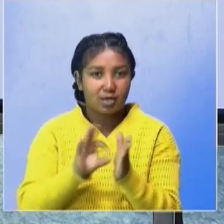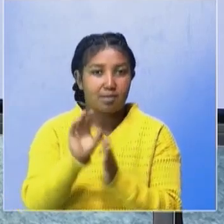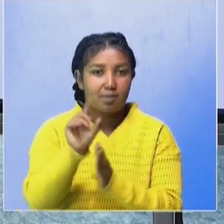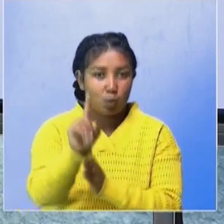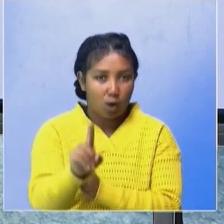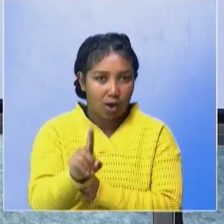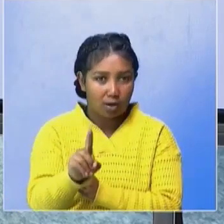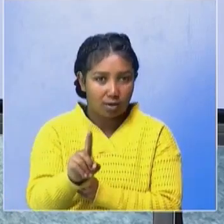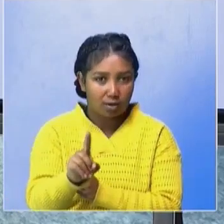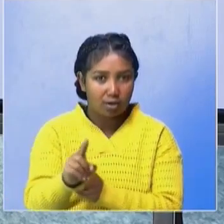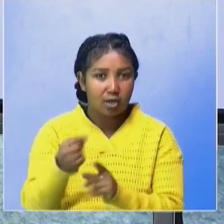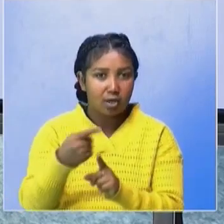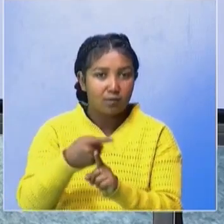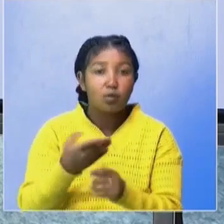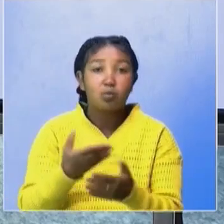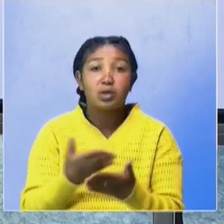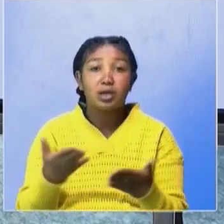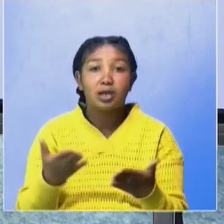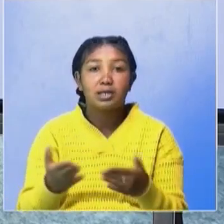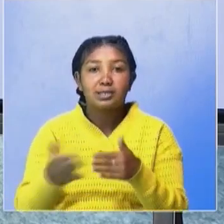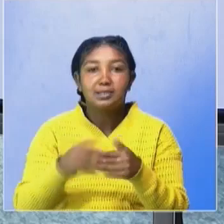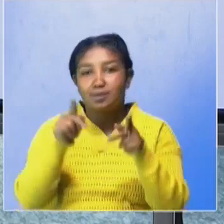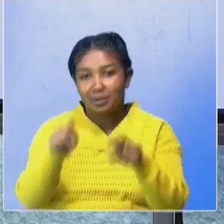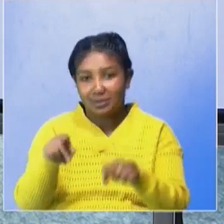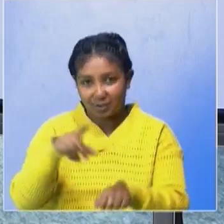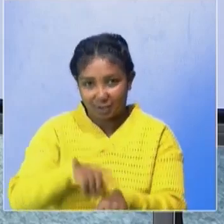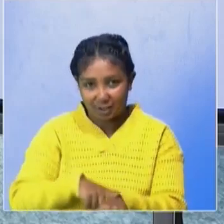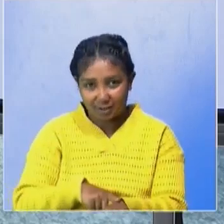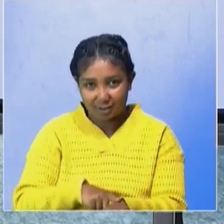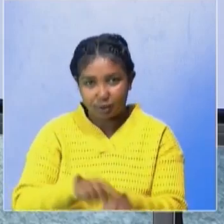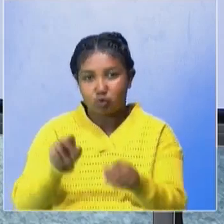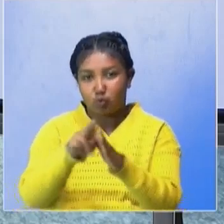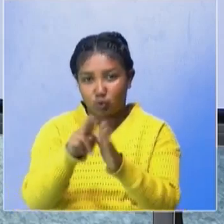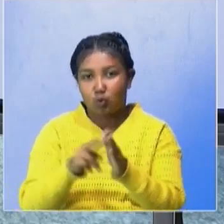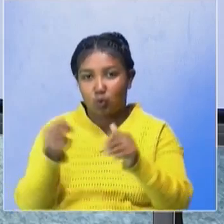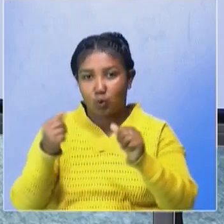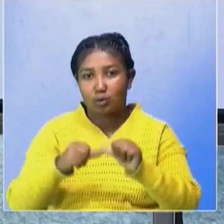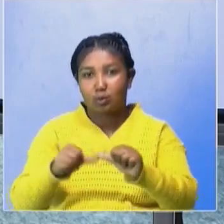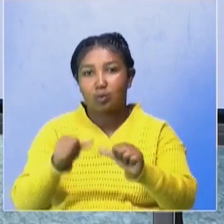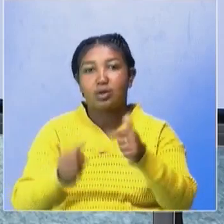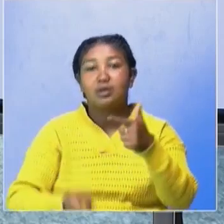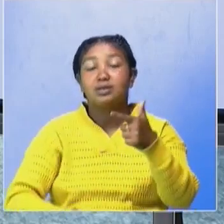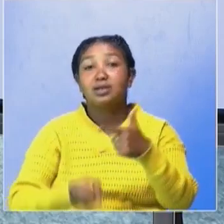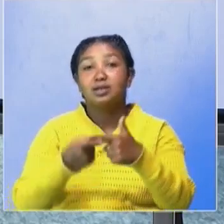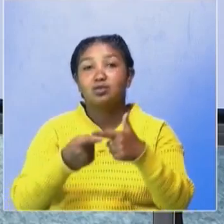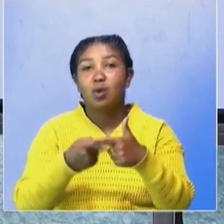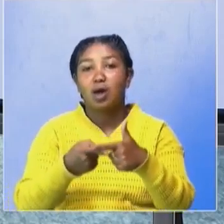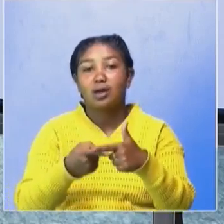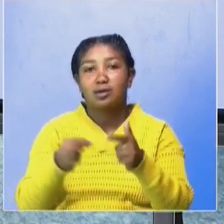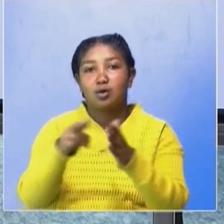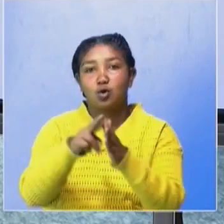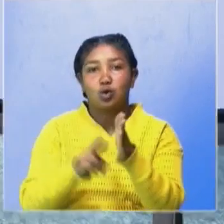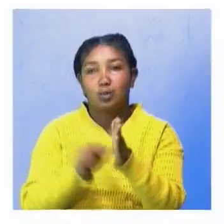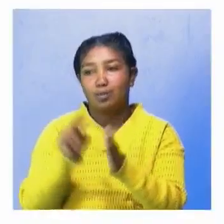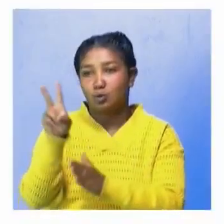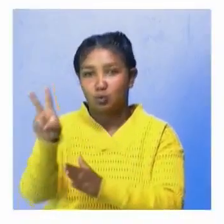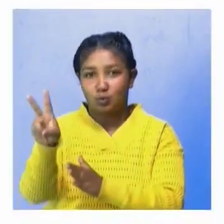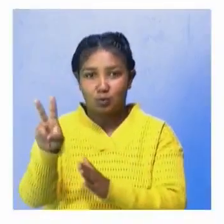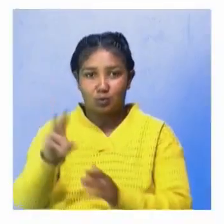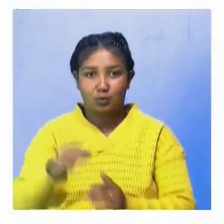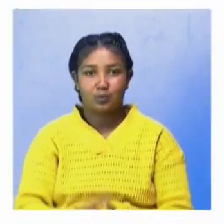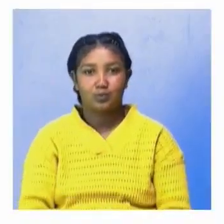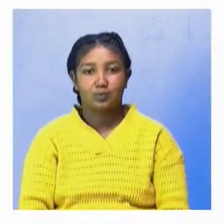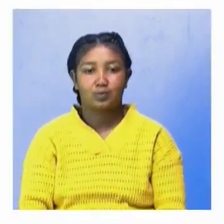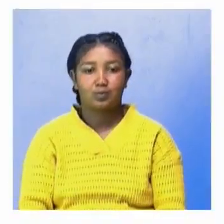from where? From simple present tense rule. Let us continue. The next one is rule number 2.